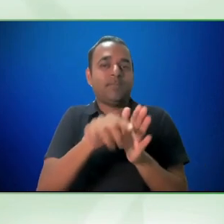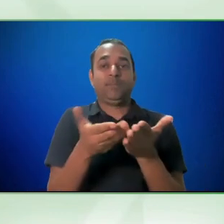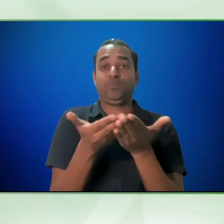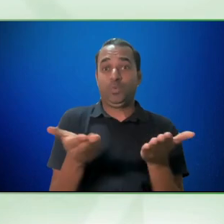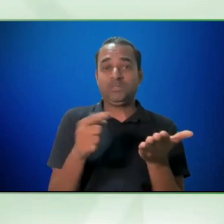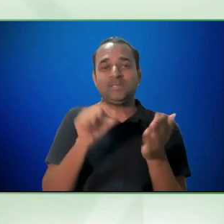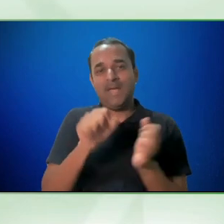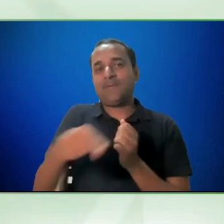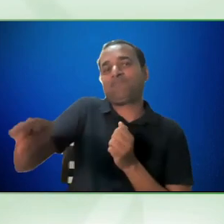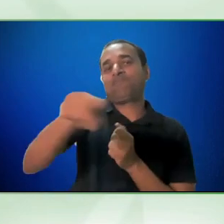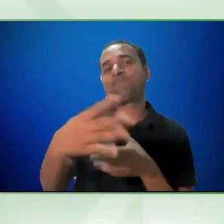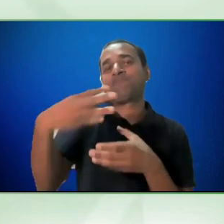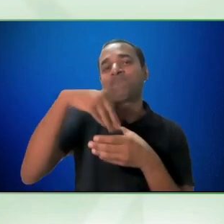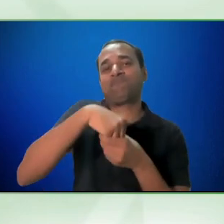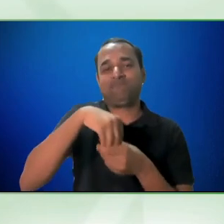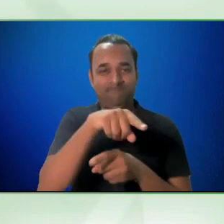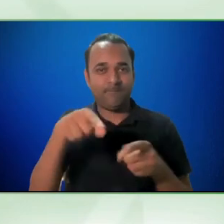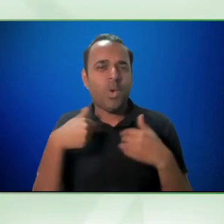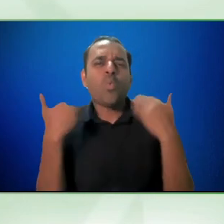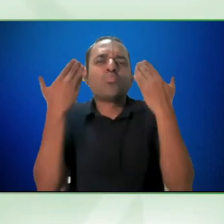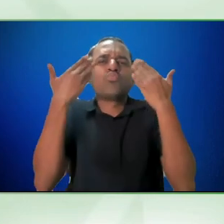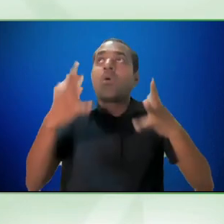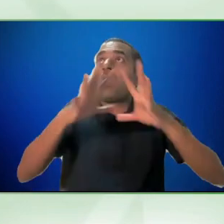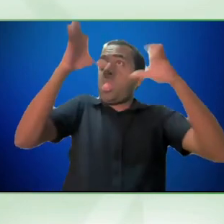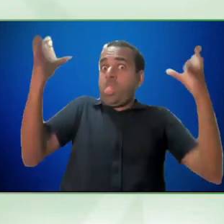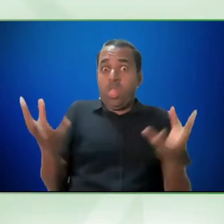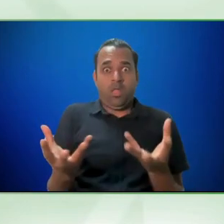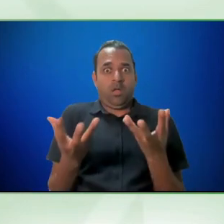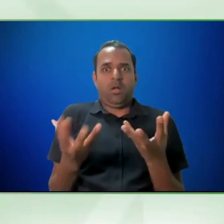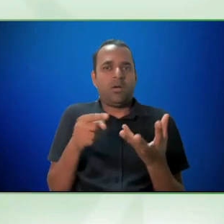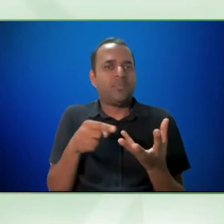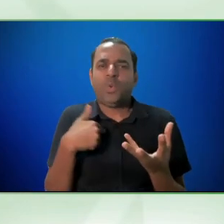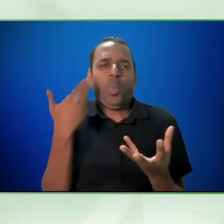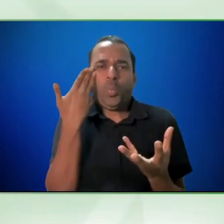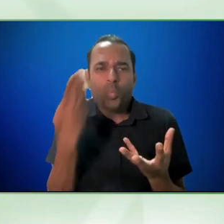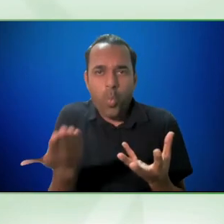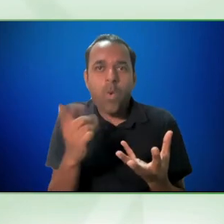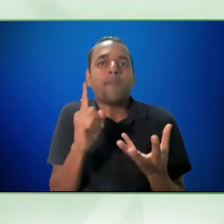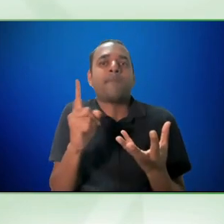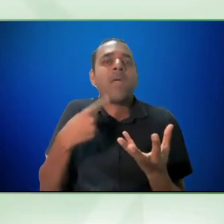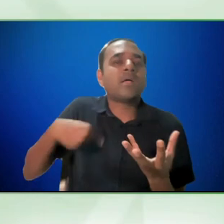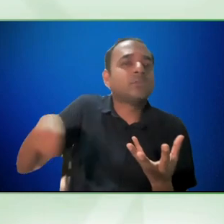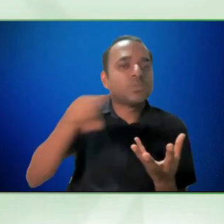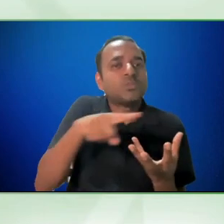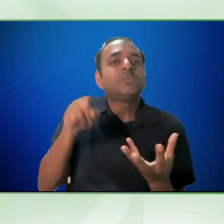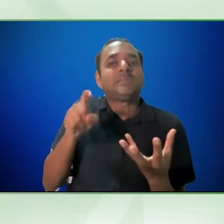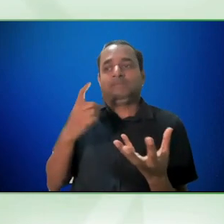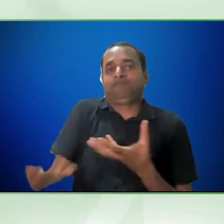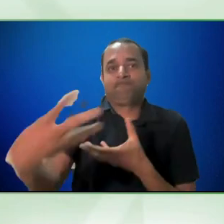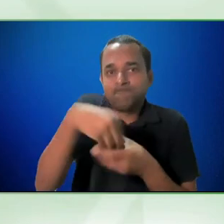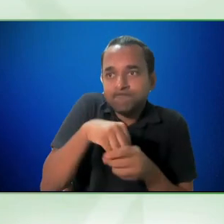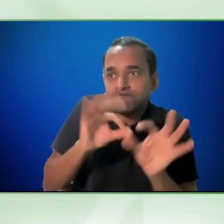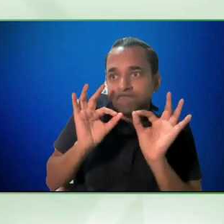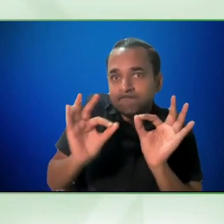heard kind of a high-level description of what the app does. But specifically, if I'm a financial institution out there